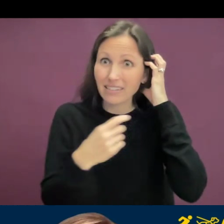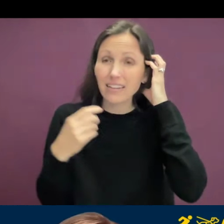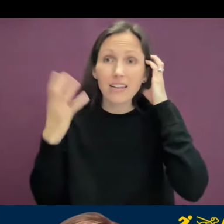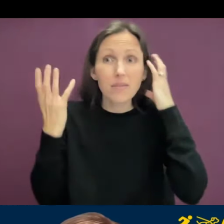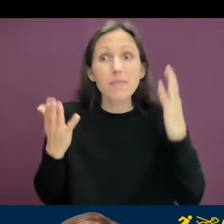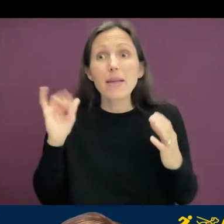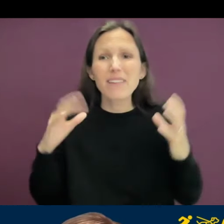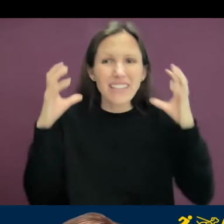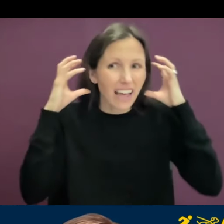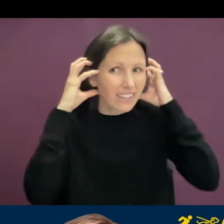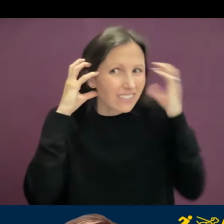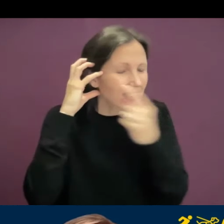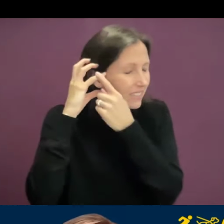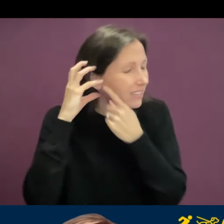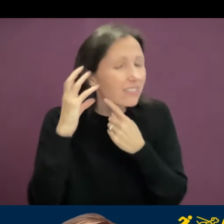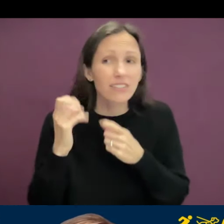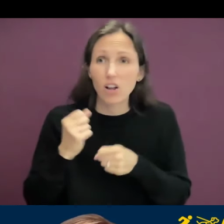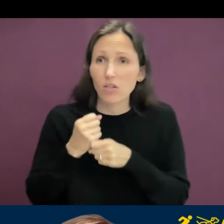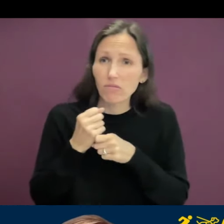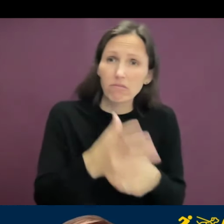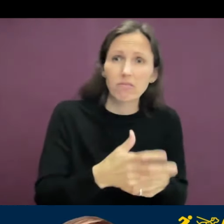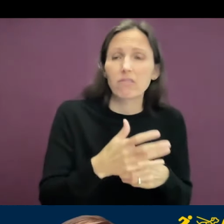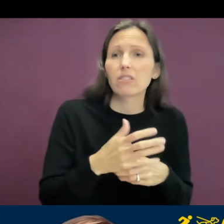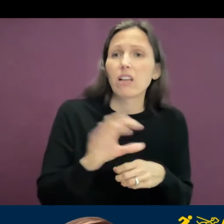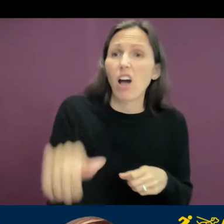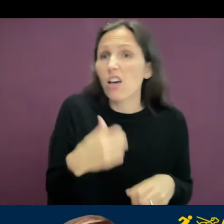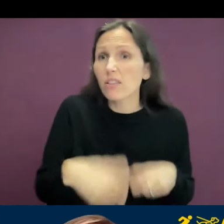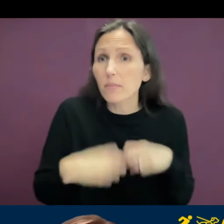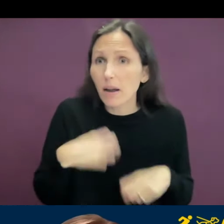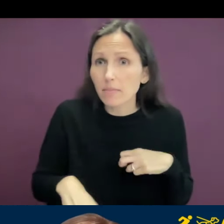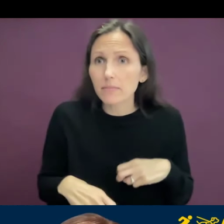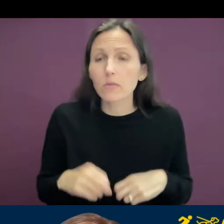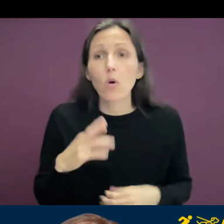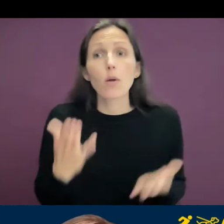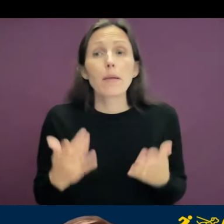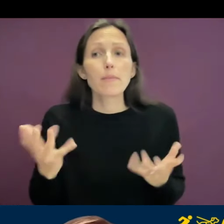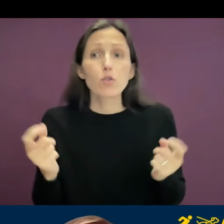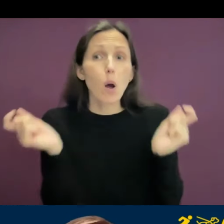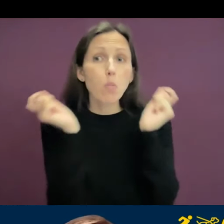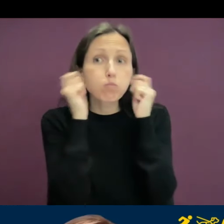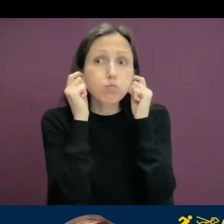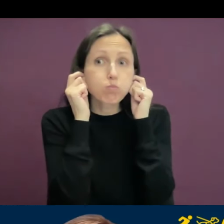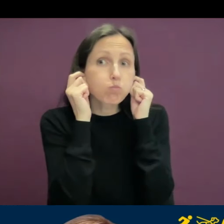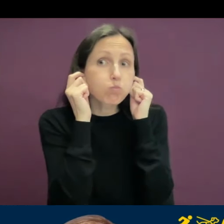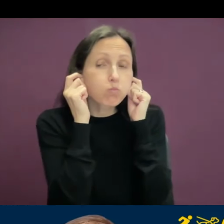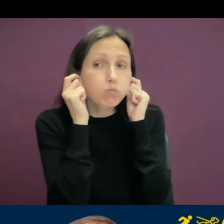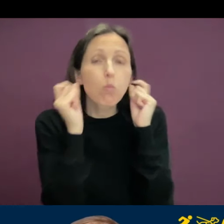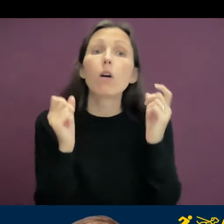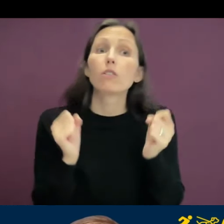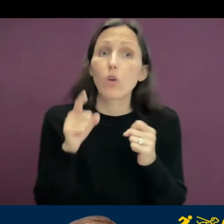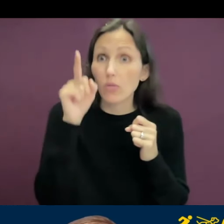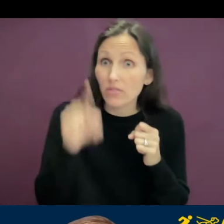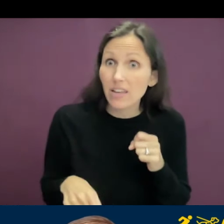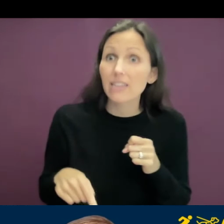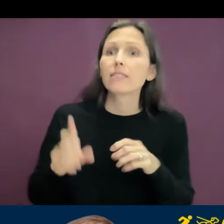exacerbate other symptoms? Or are they somebody that are really preferring those in-ear buds? So going through here is going to help